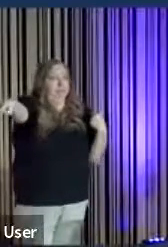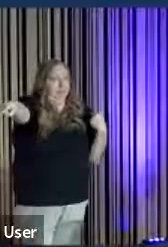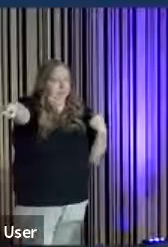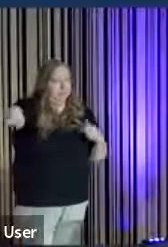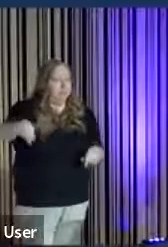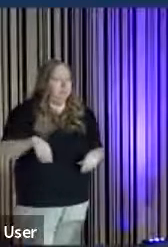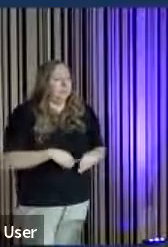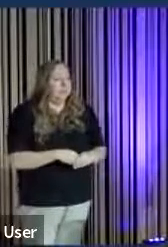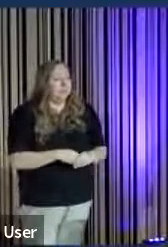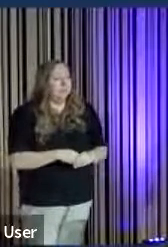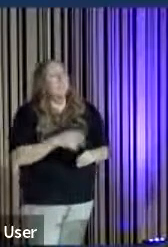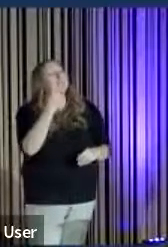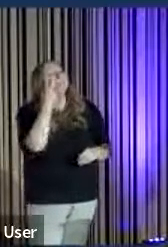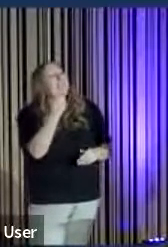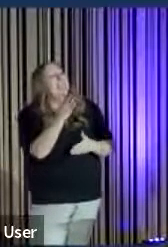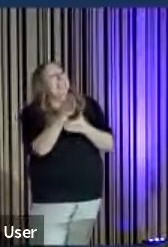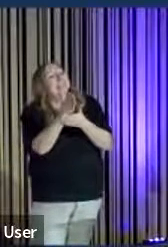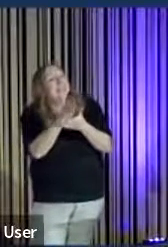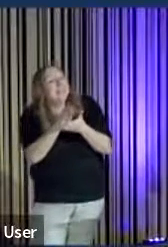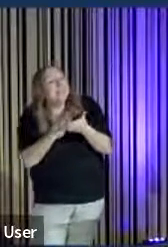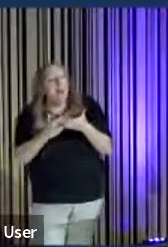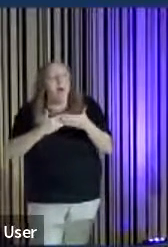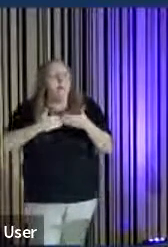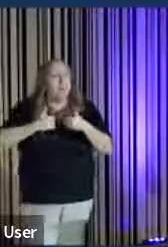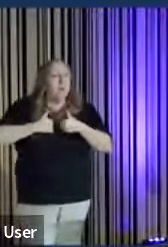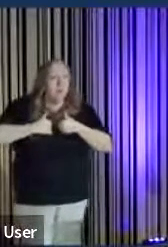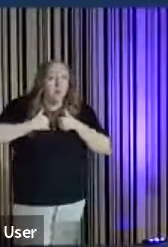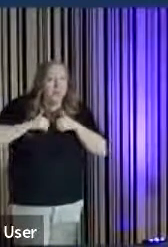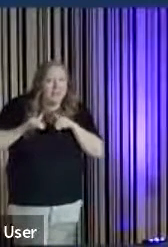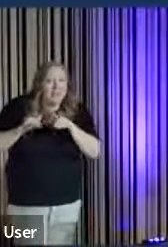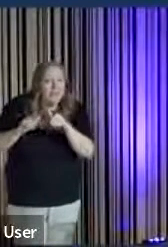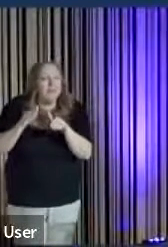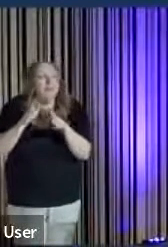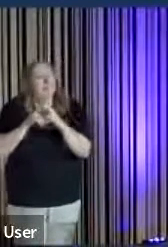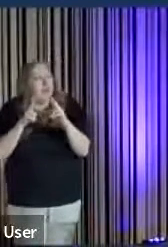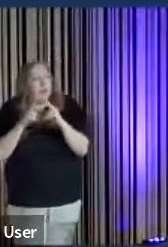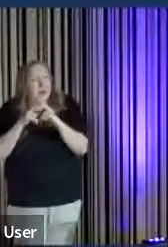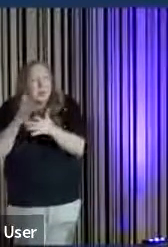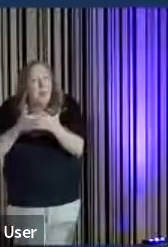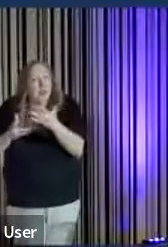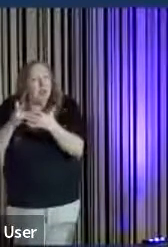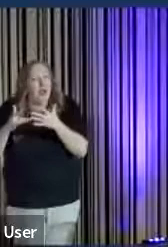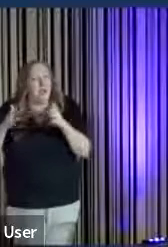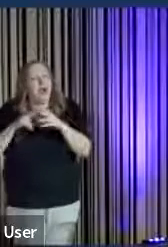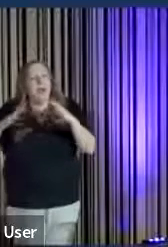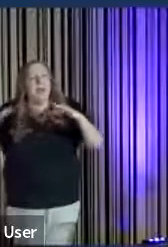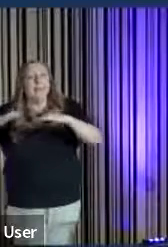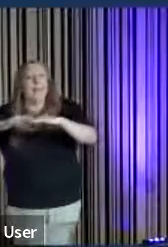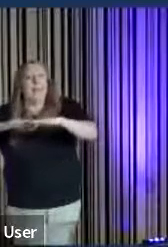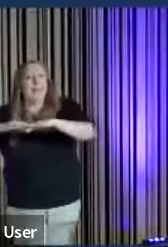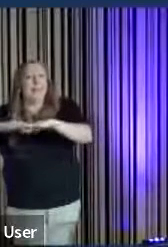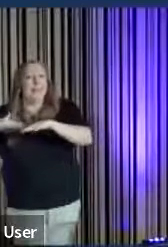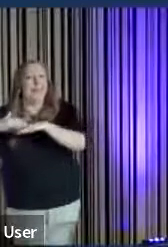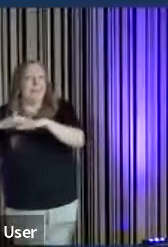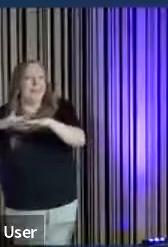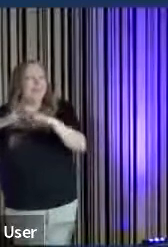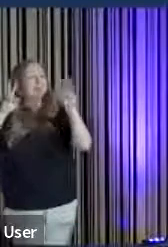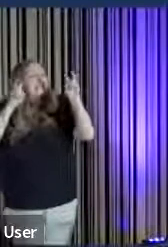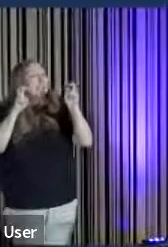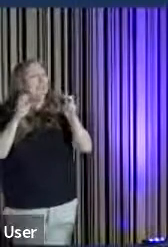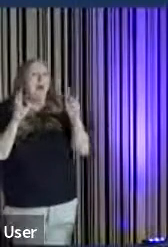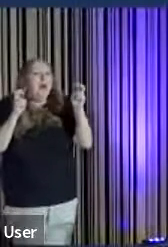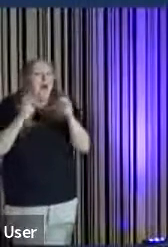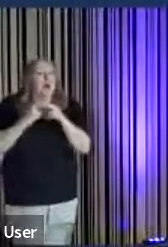sort of very social, you know, they have lots of green lines around them. These are sort of the very popular, the social species